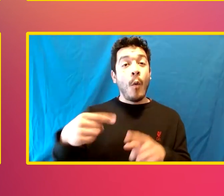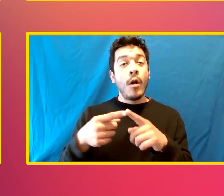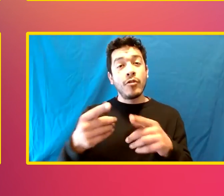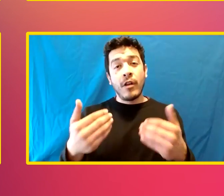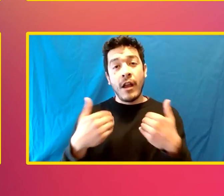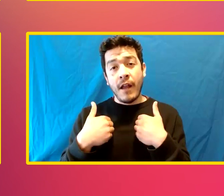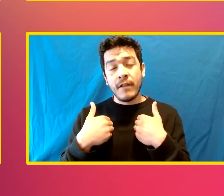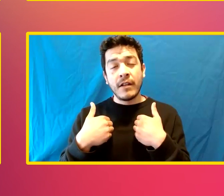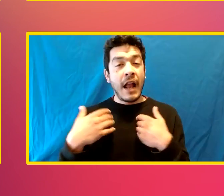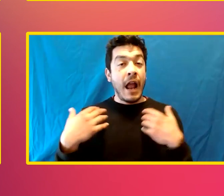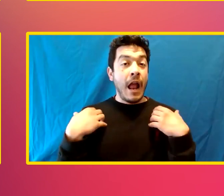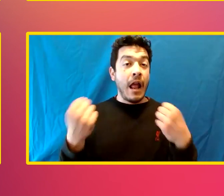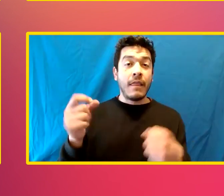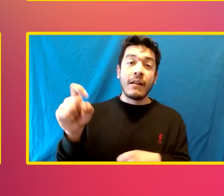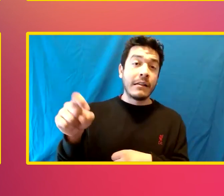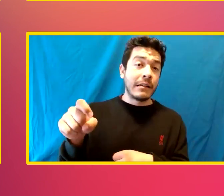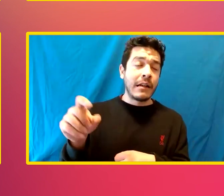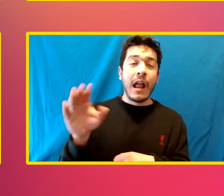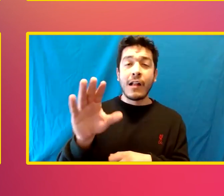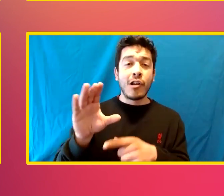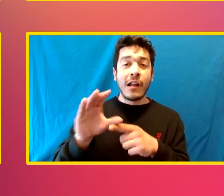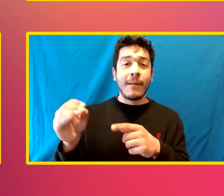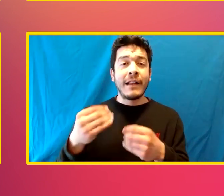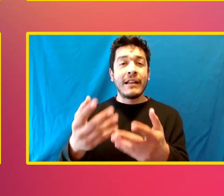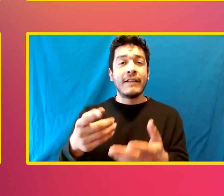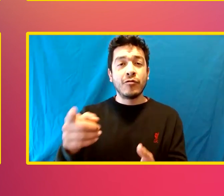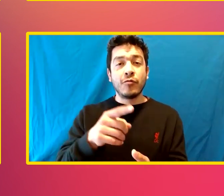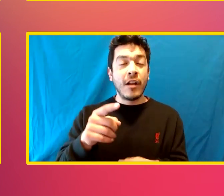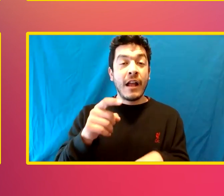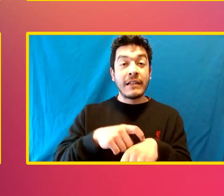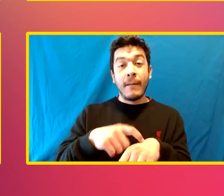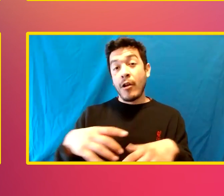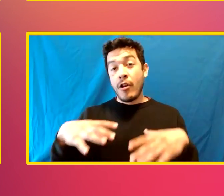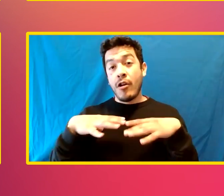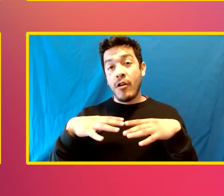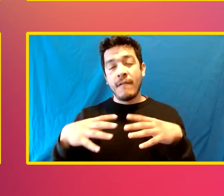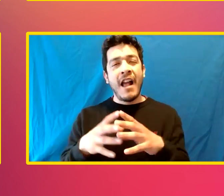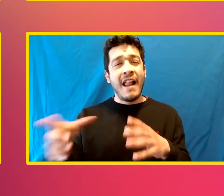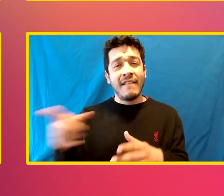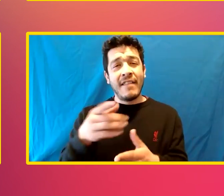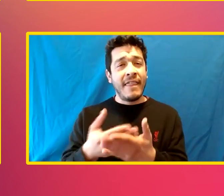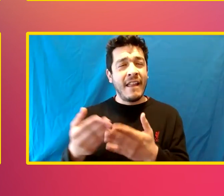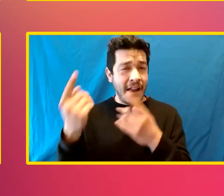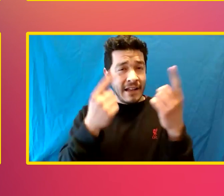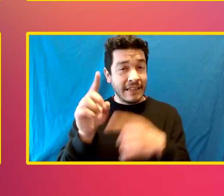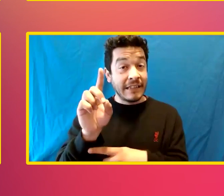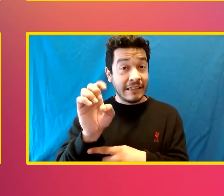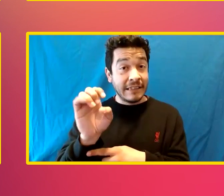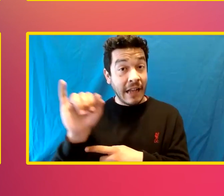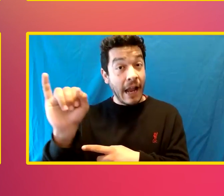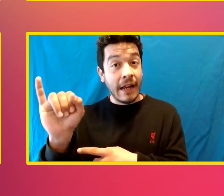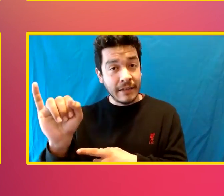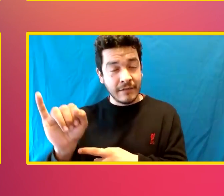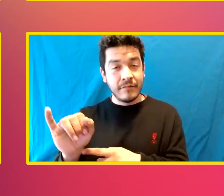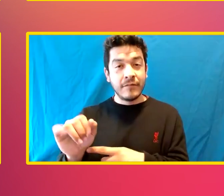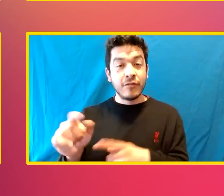have health needs and your company gives you time off. A lot of these things are considered DEI. So to